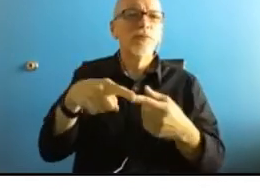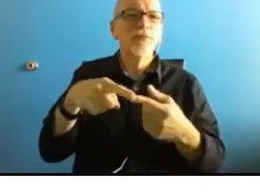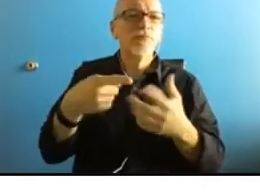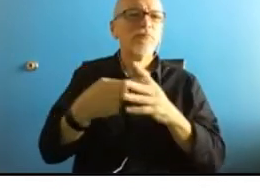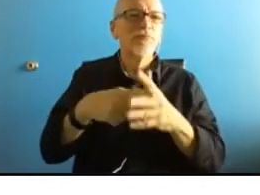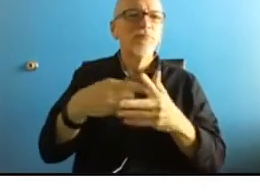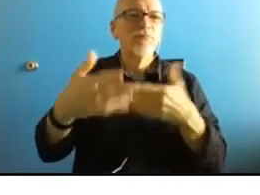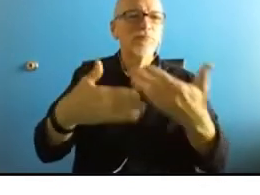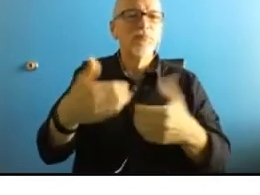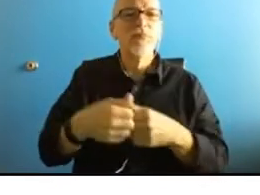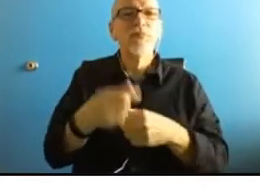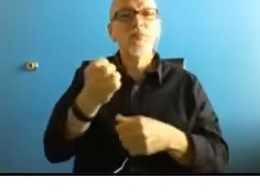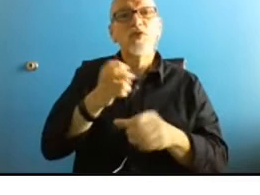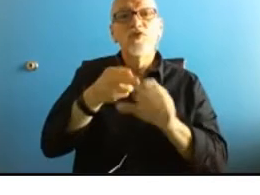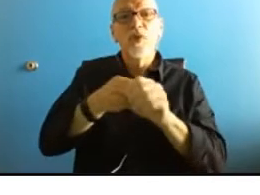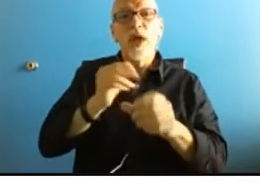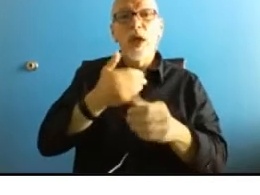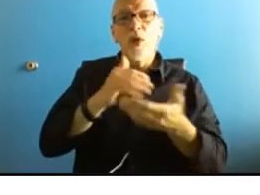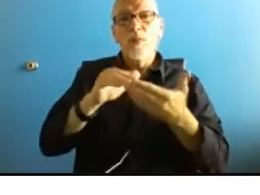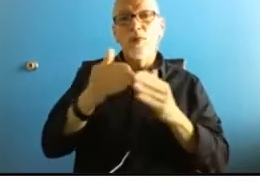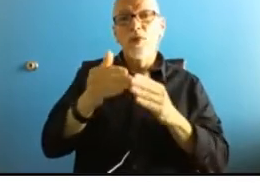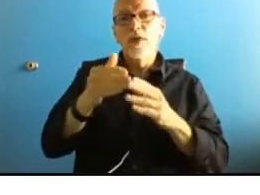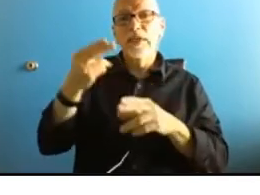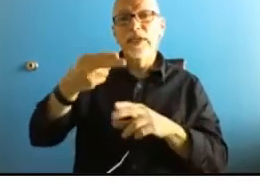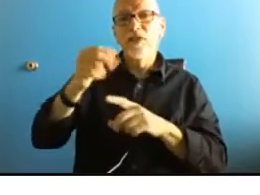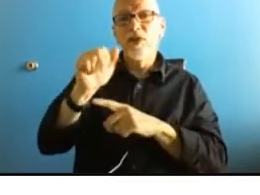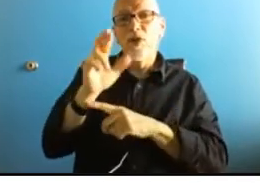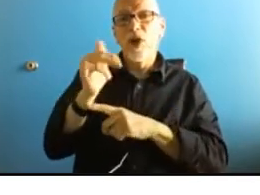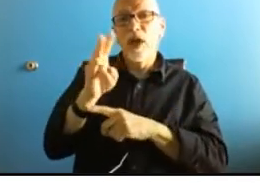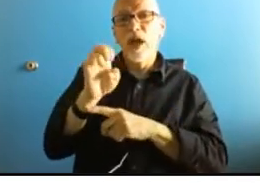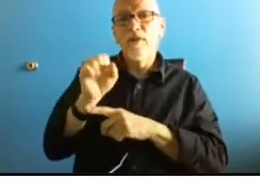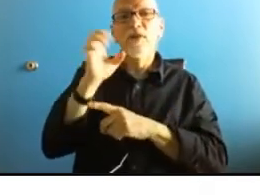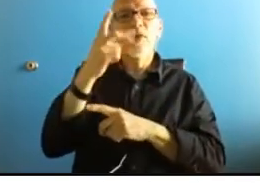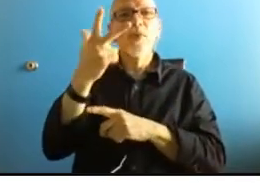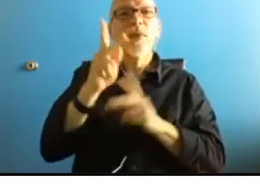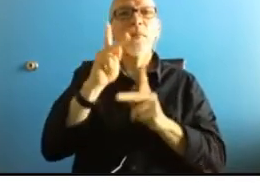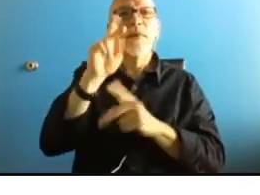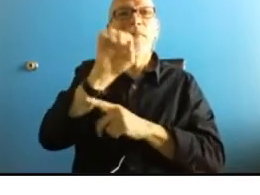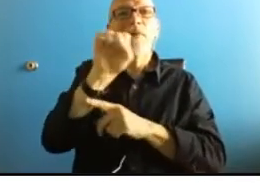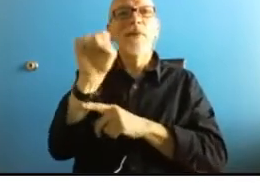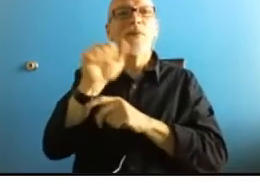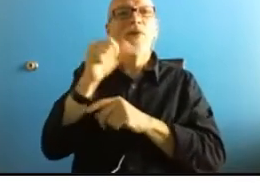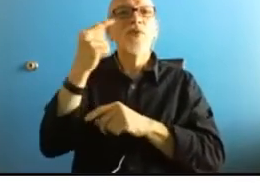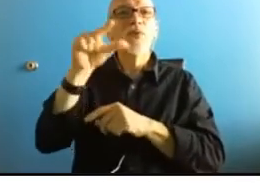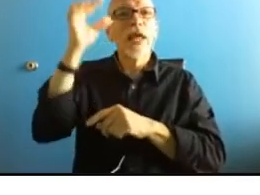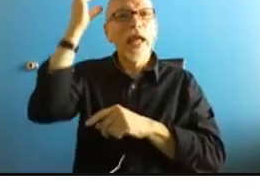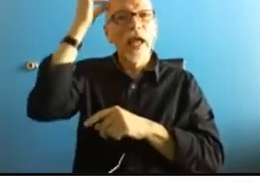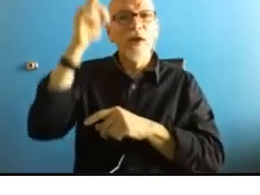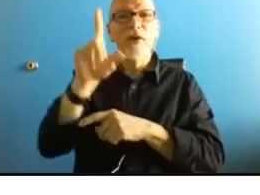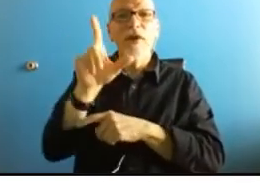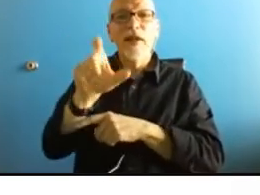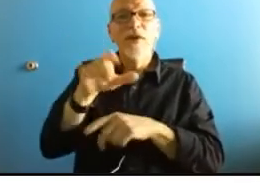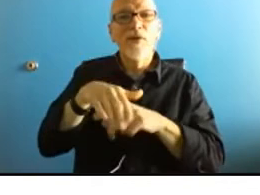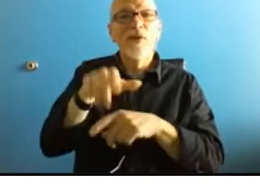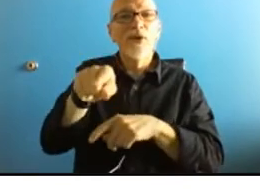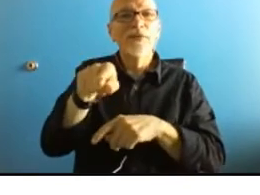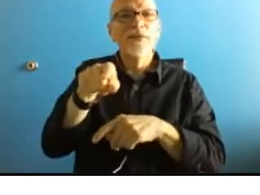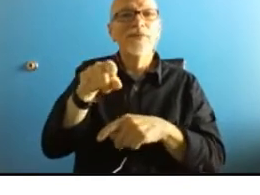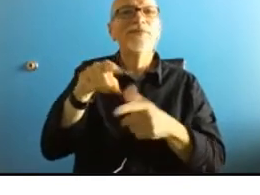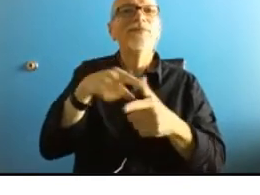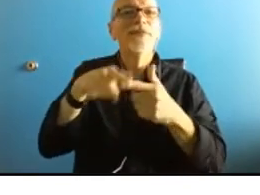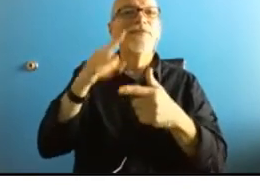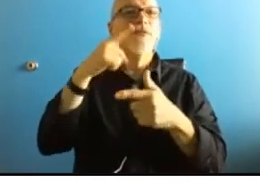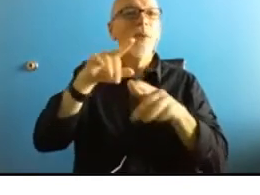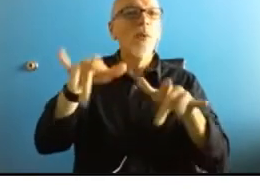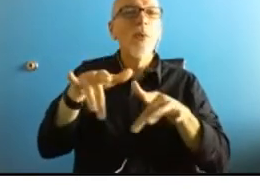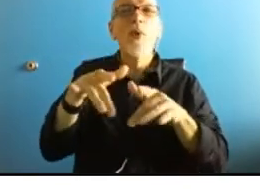join the community archives, make sure you look for those 3 little people with green hair. You click on that image for the Ed webinar recordings, slides,